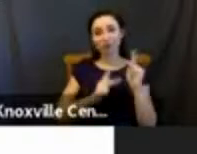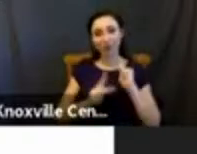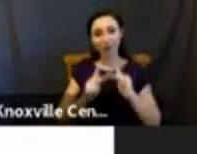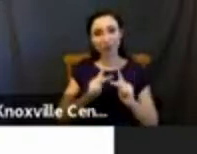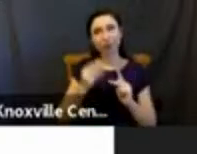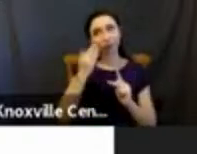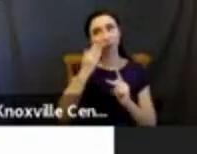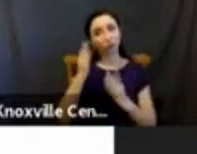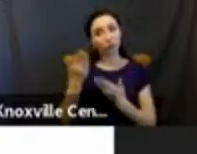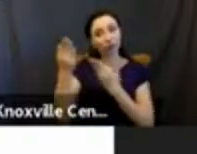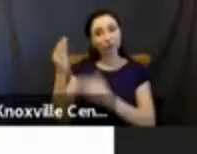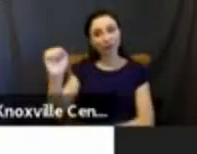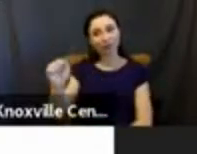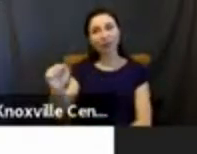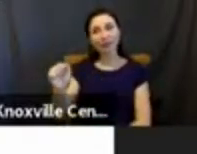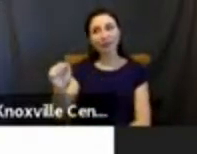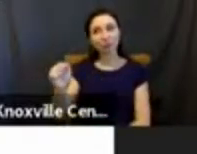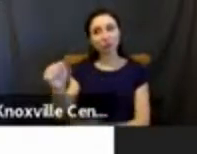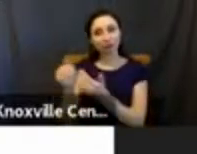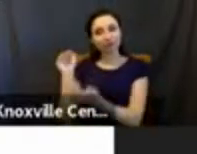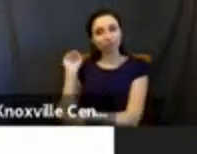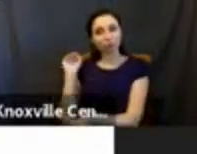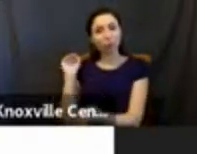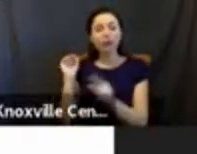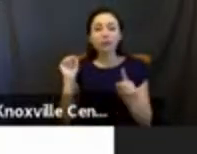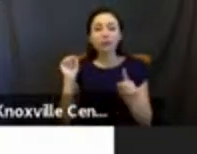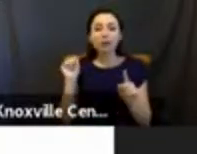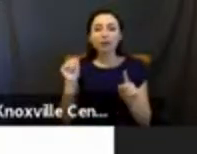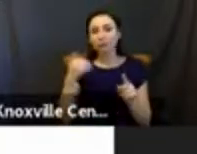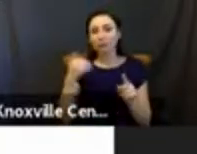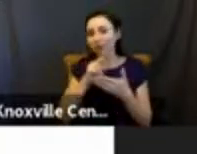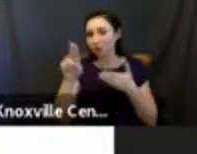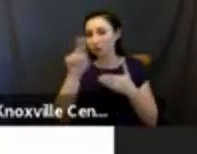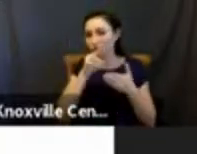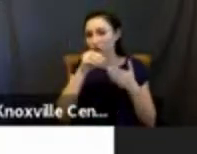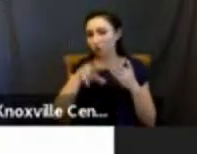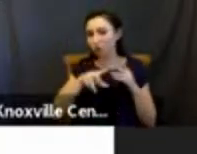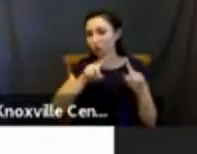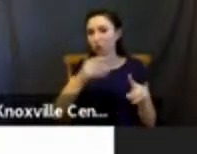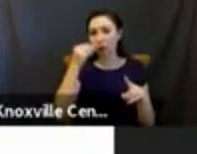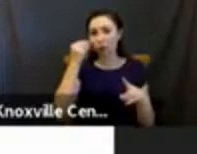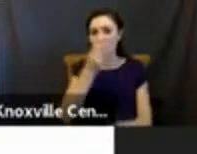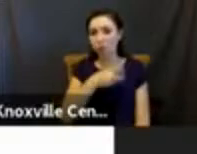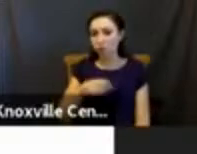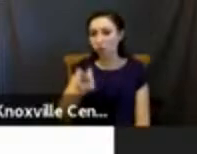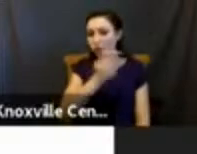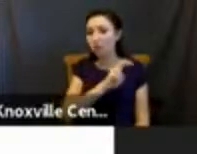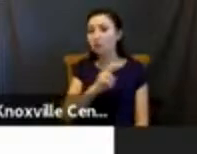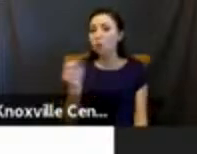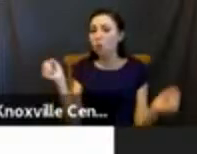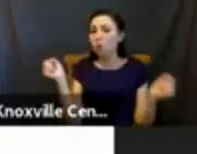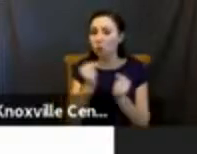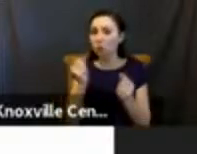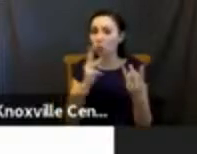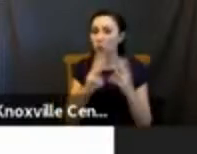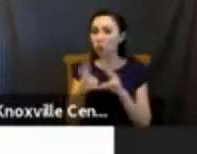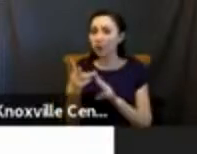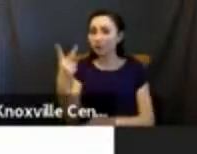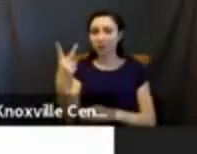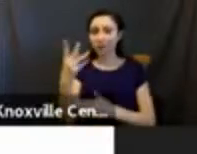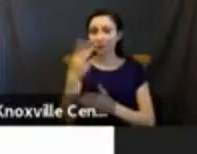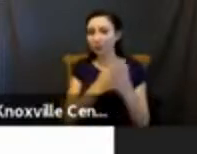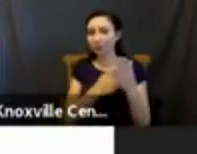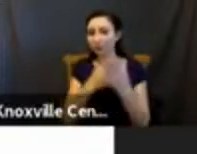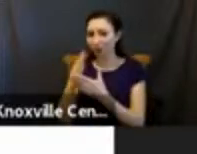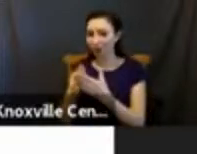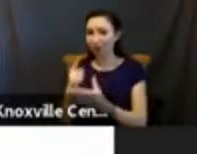going to be tough. We have university students going home with travel, colder weather. I think that has two factors. There's going to be more